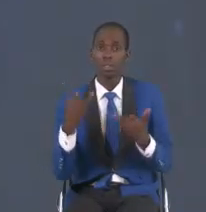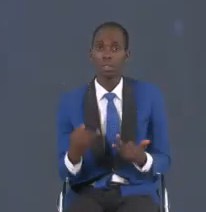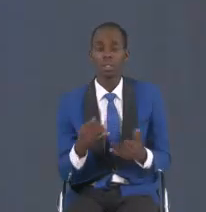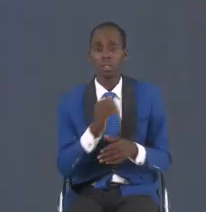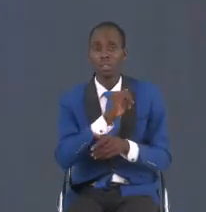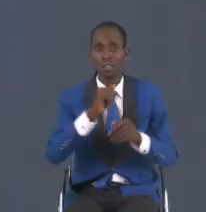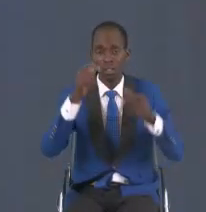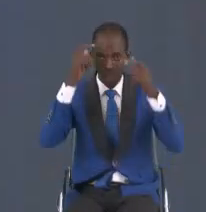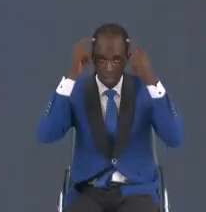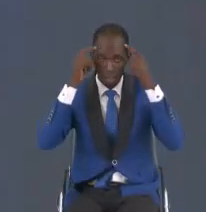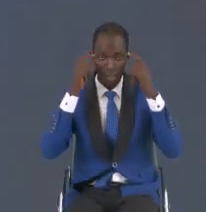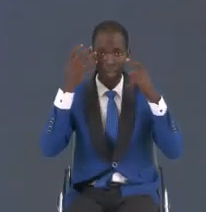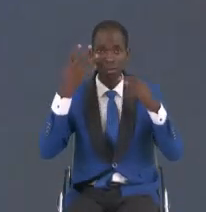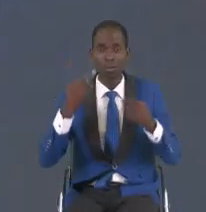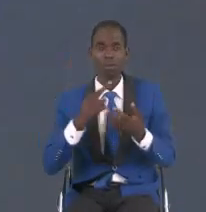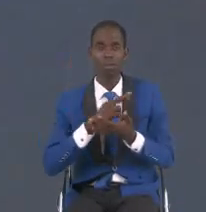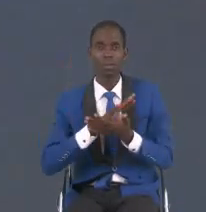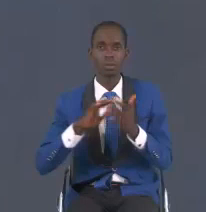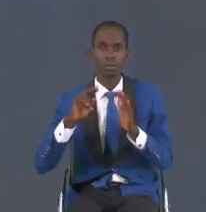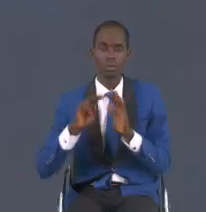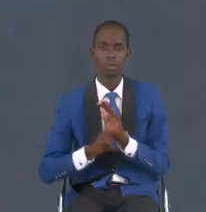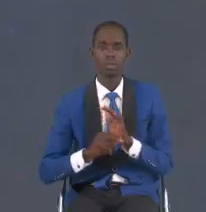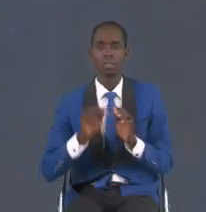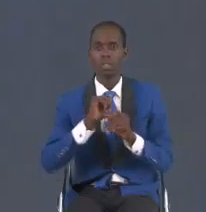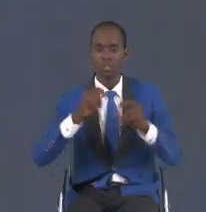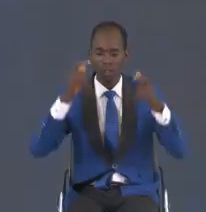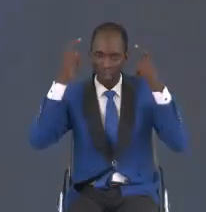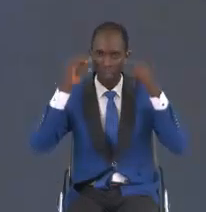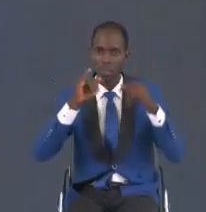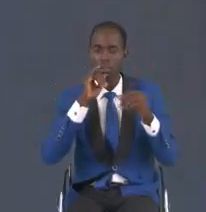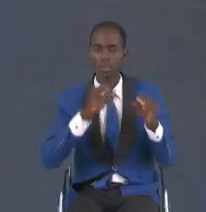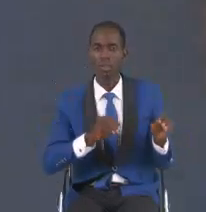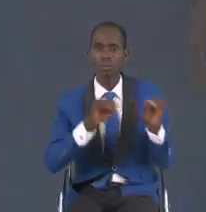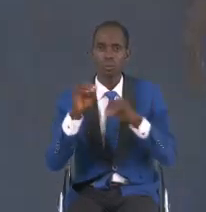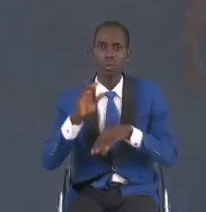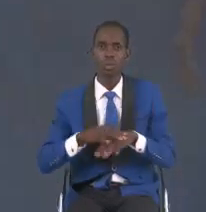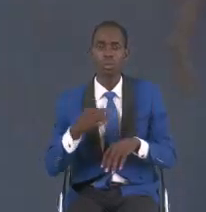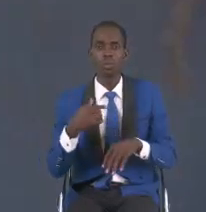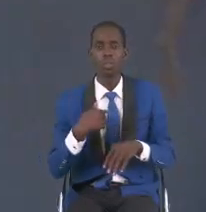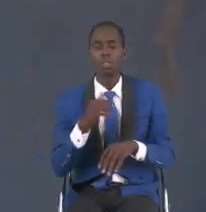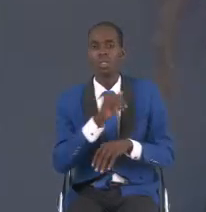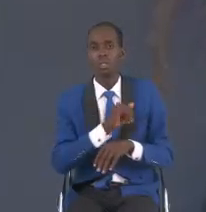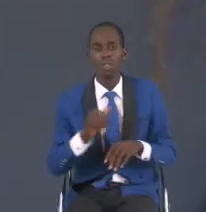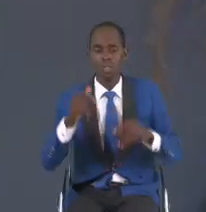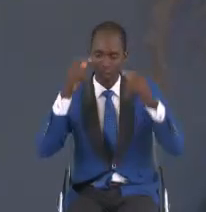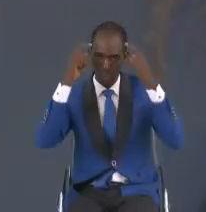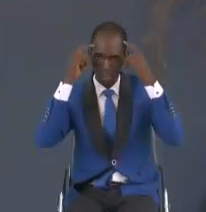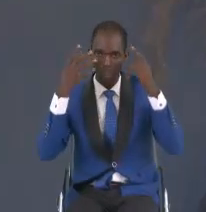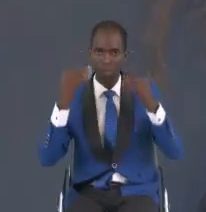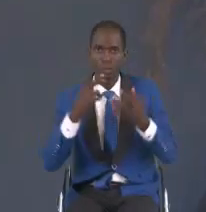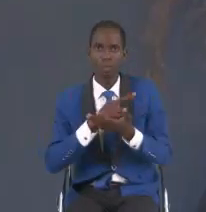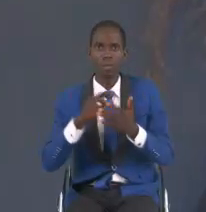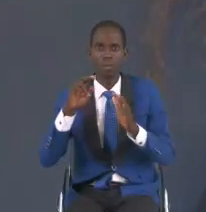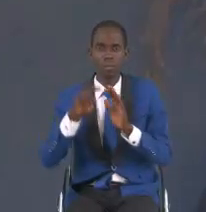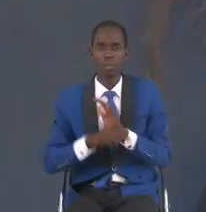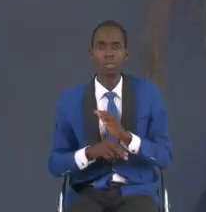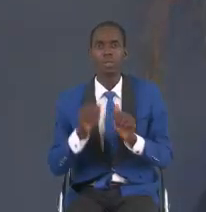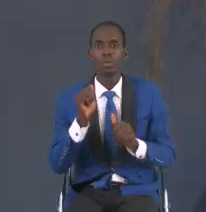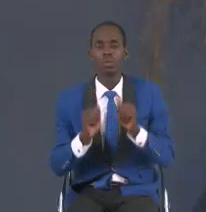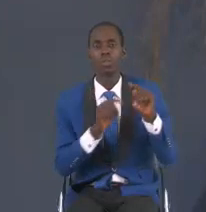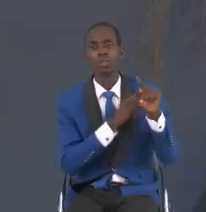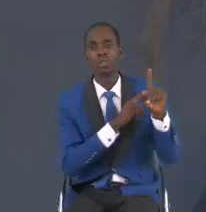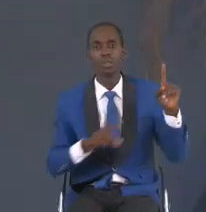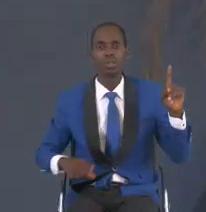of righteousness, a crown is laid up for me, the crown of righteousness, which the Lord,